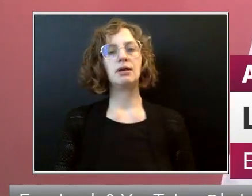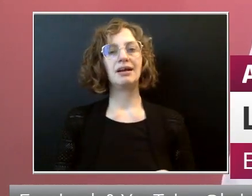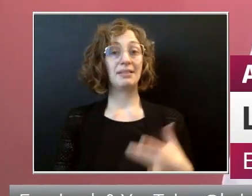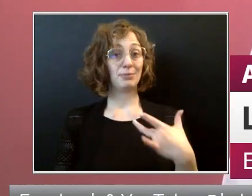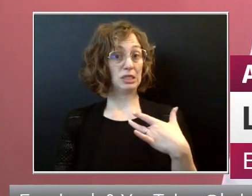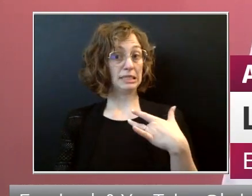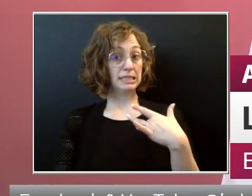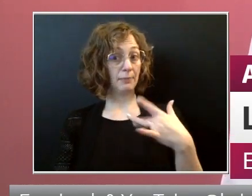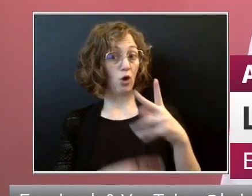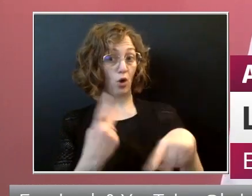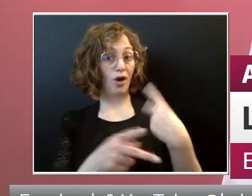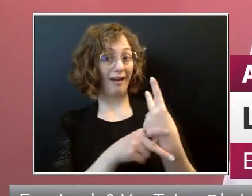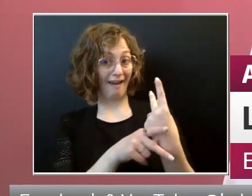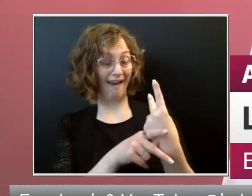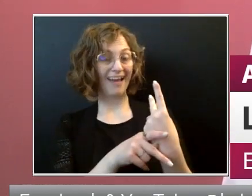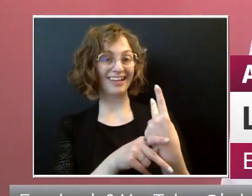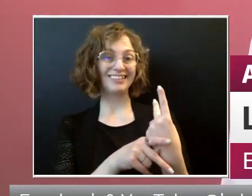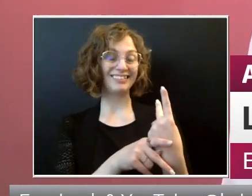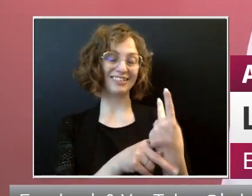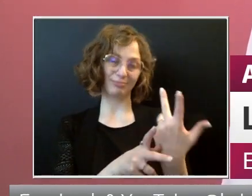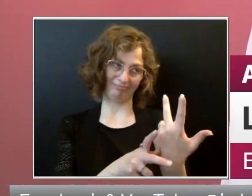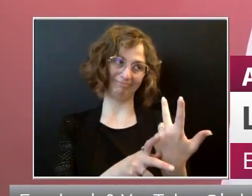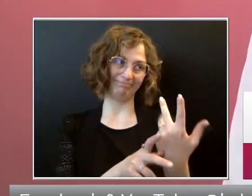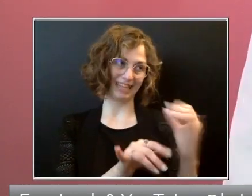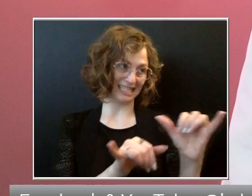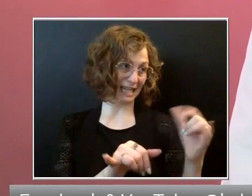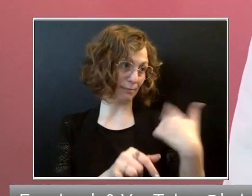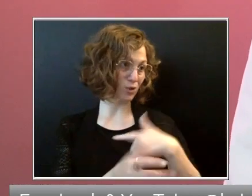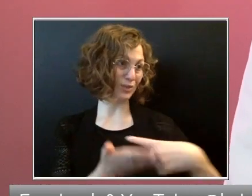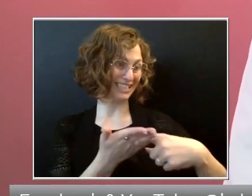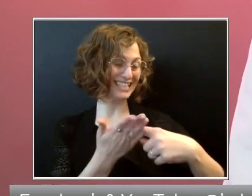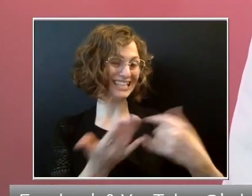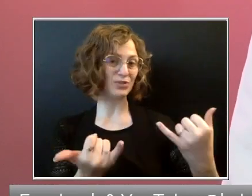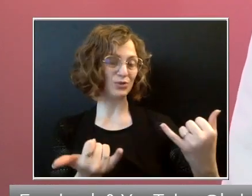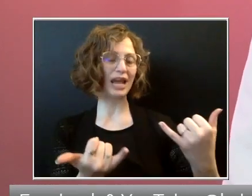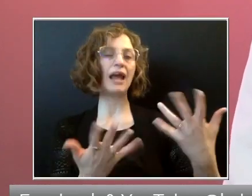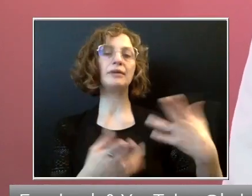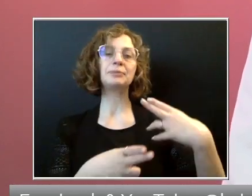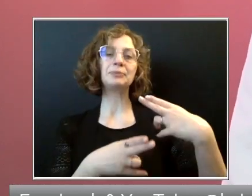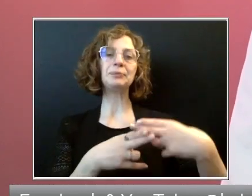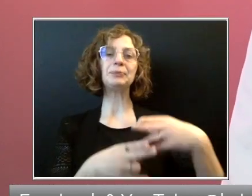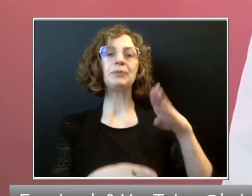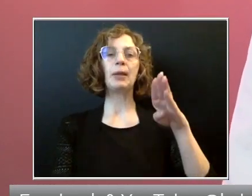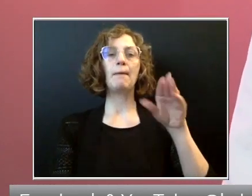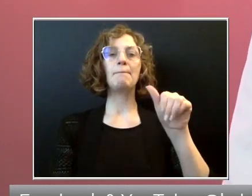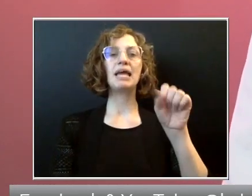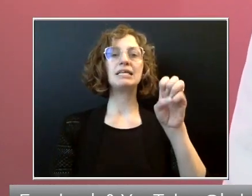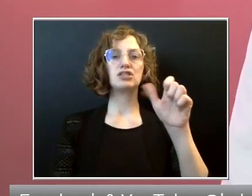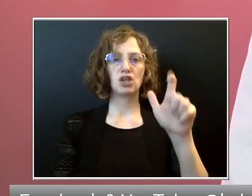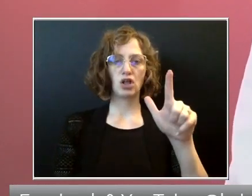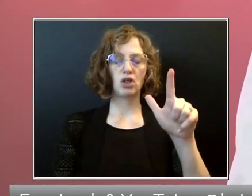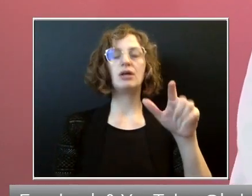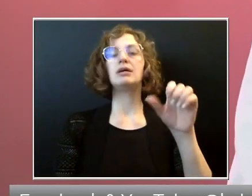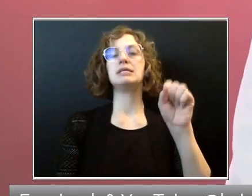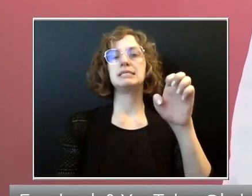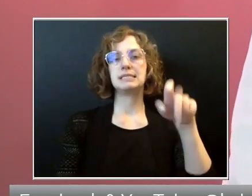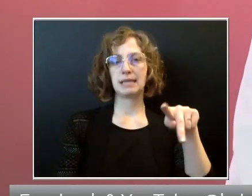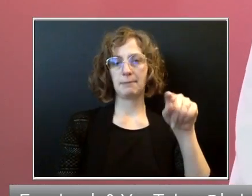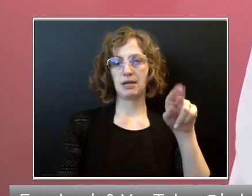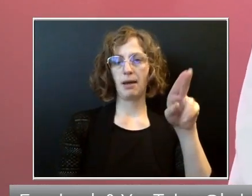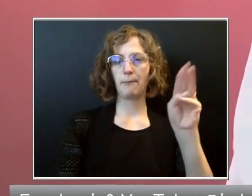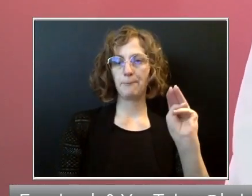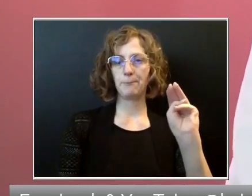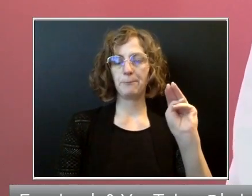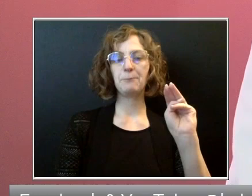today, is what's called the basal septum, which is the part of the heart between